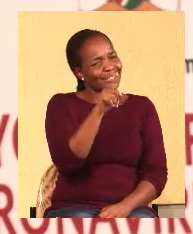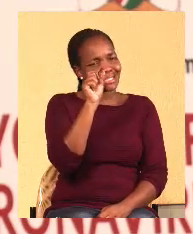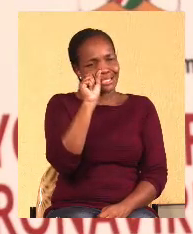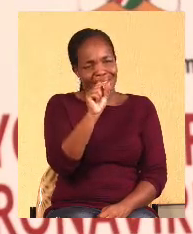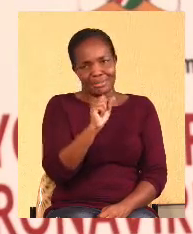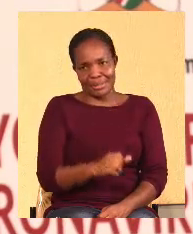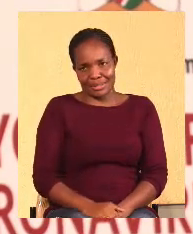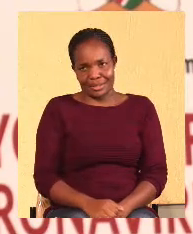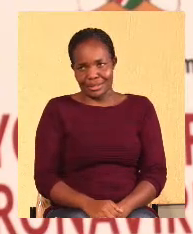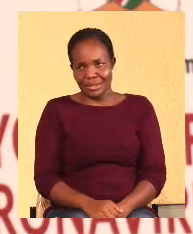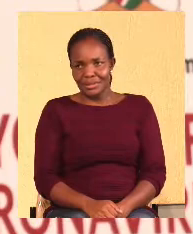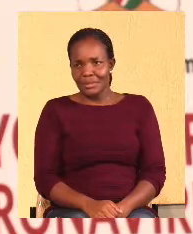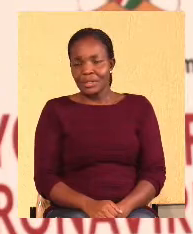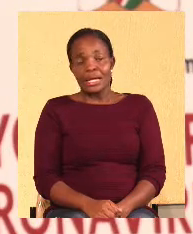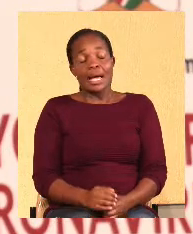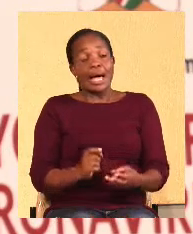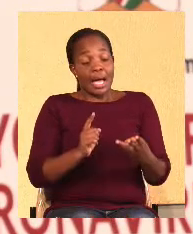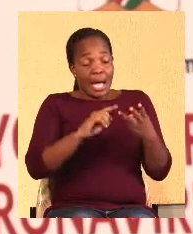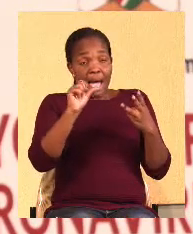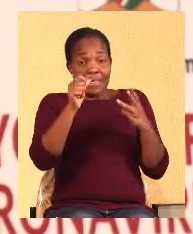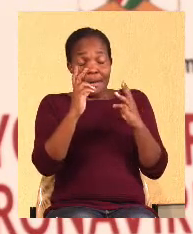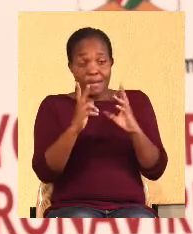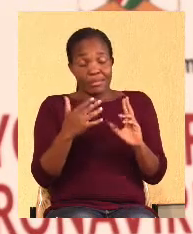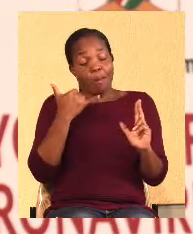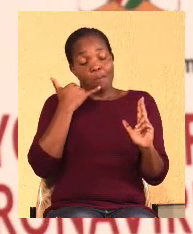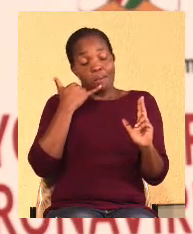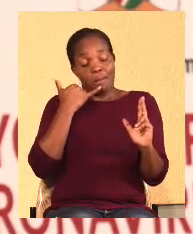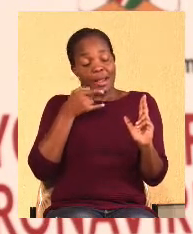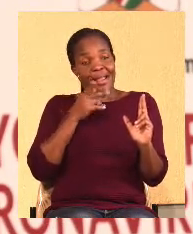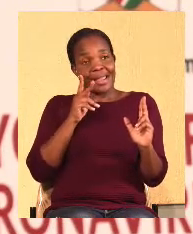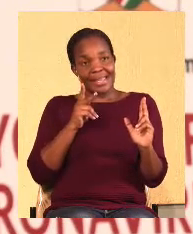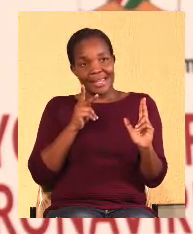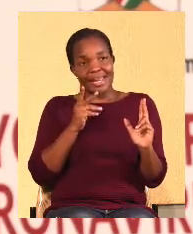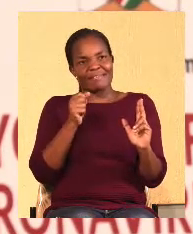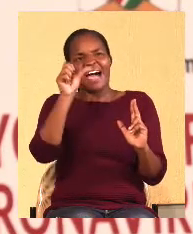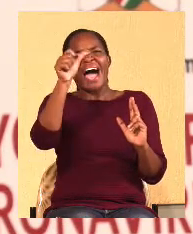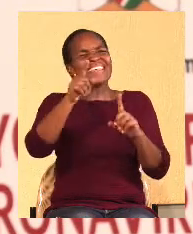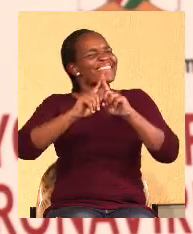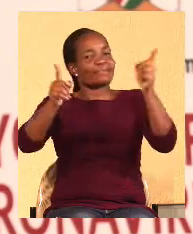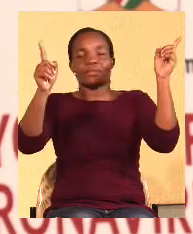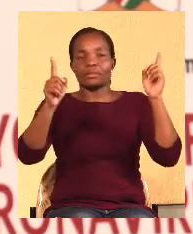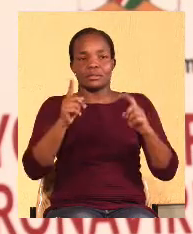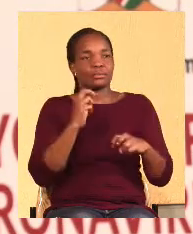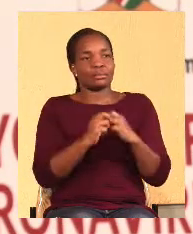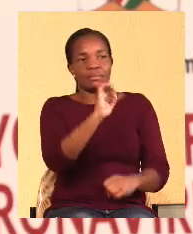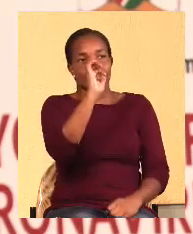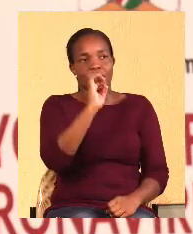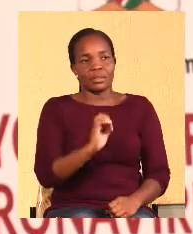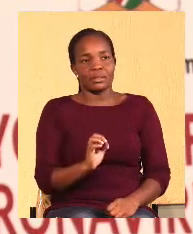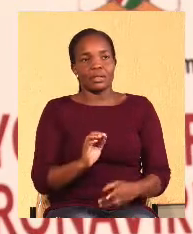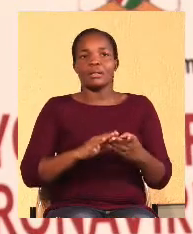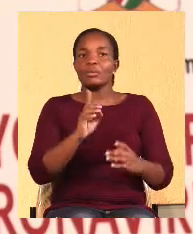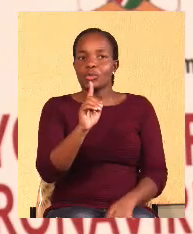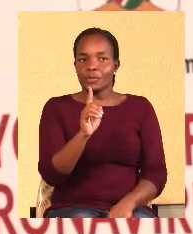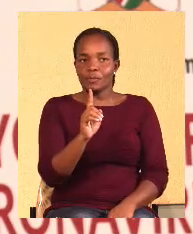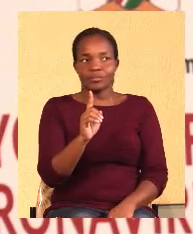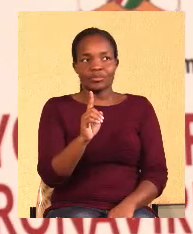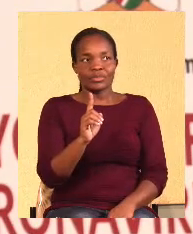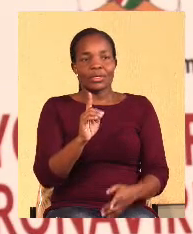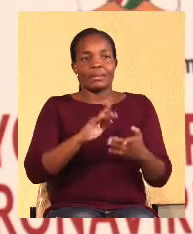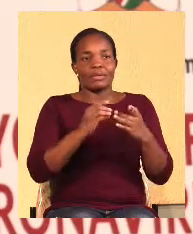And then, you know, some callers which are maybe having unrelated issues are like, they're asking about